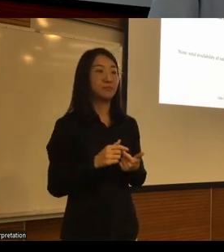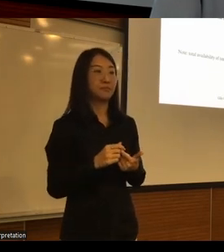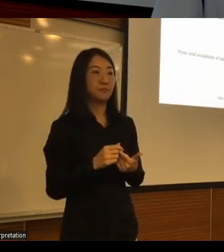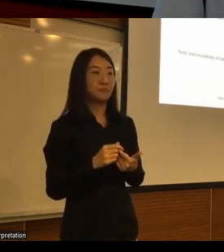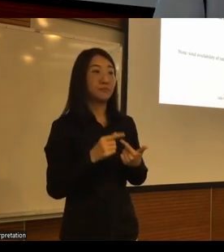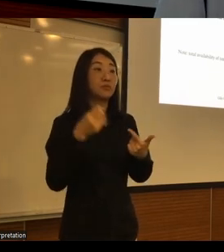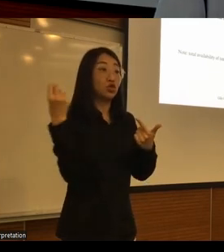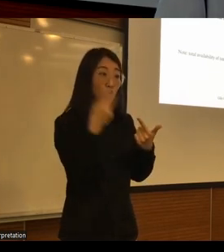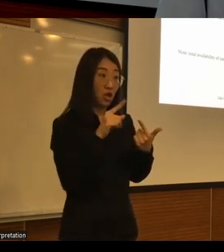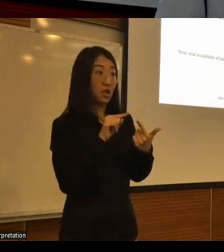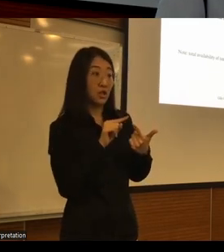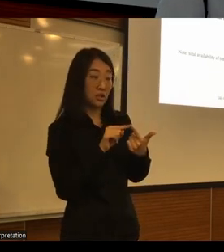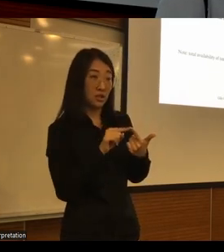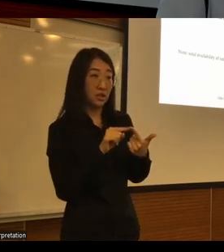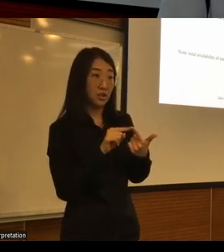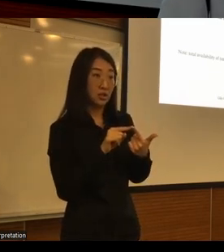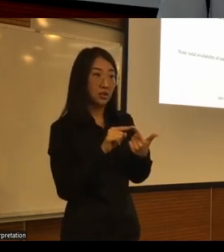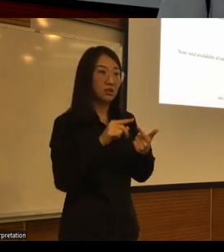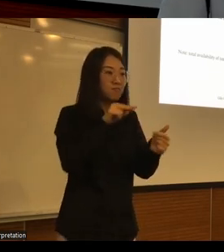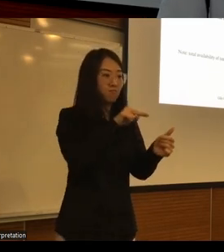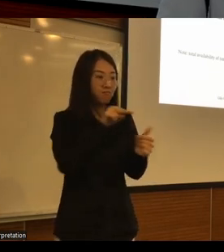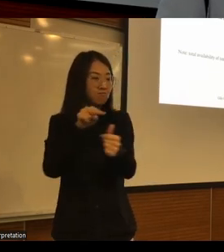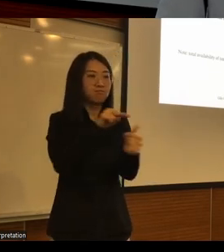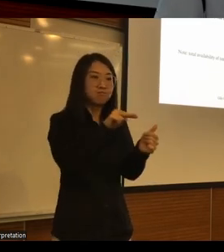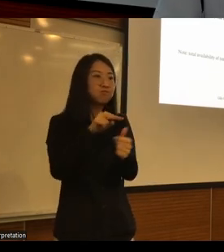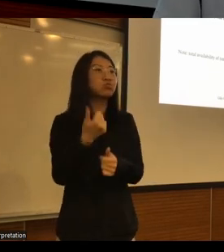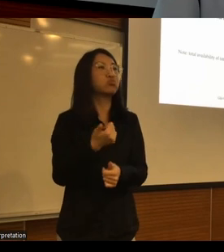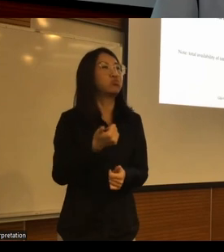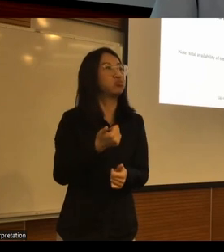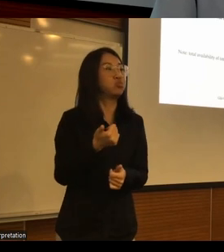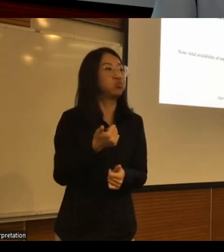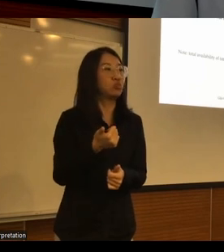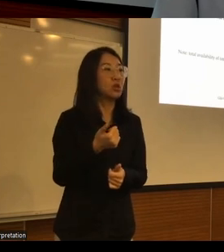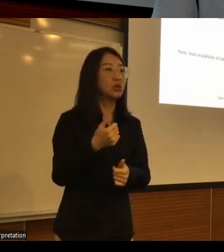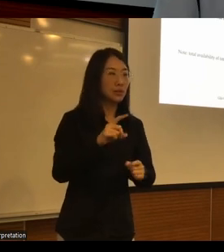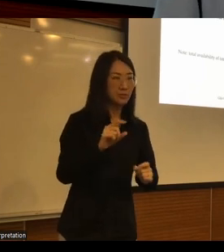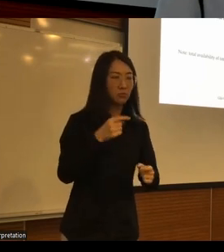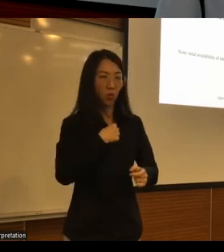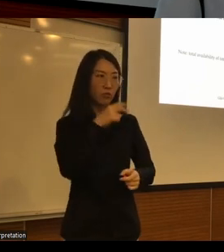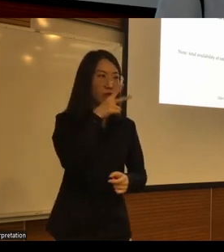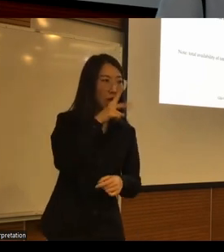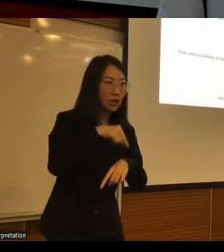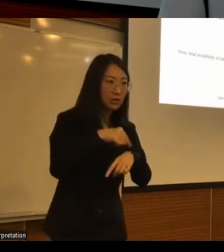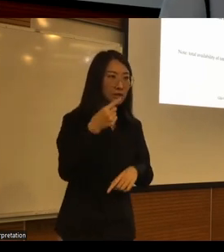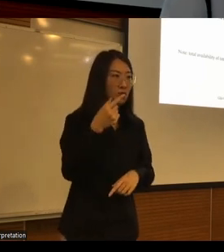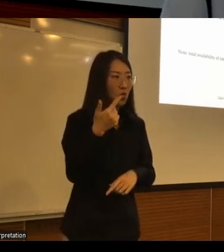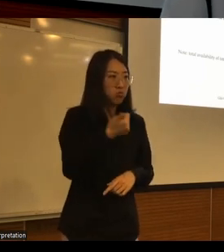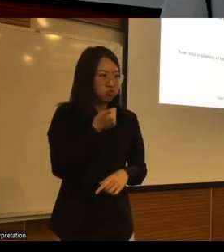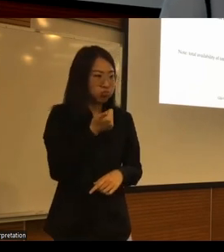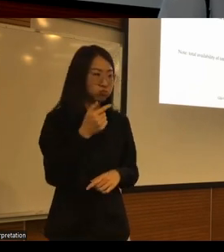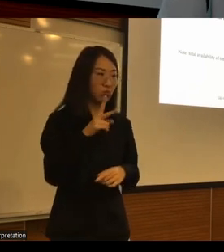but also management is such that you should be able to direct